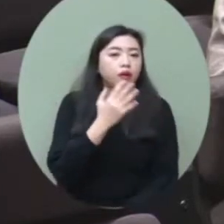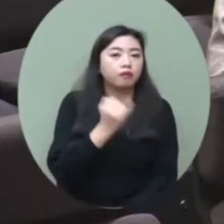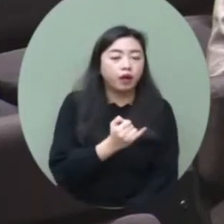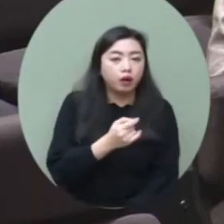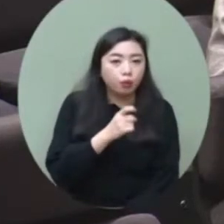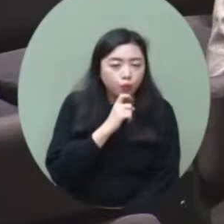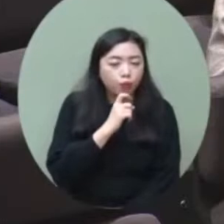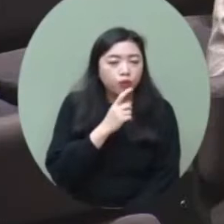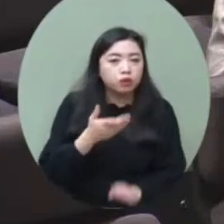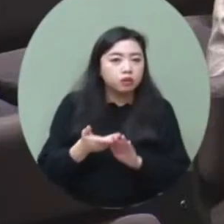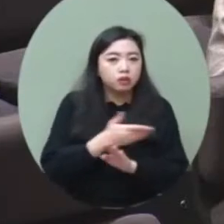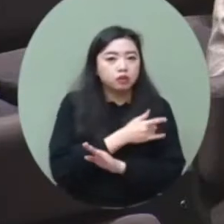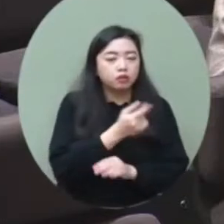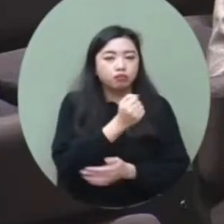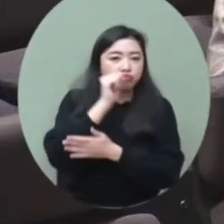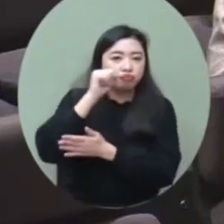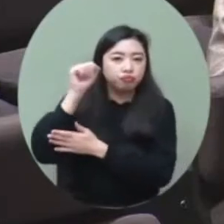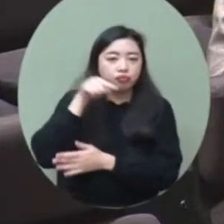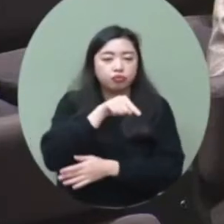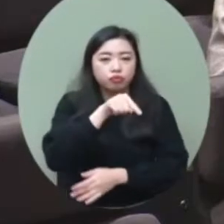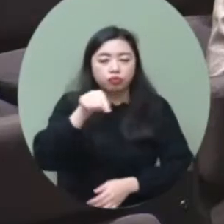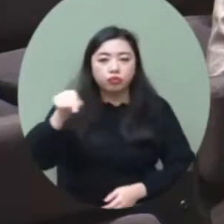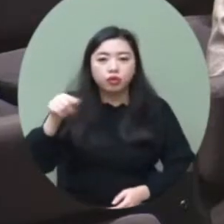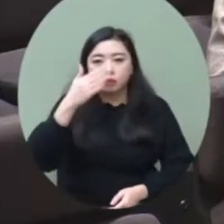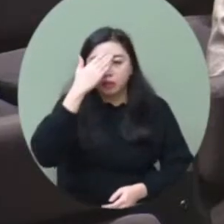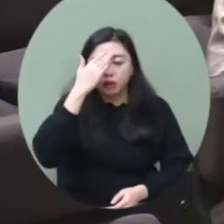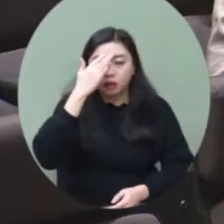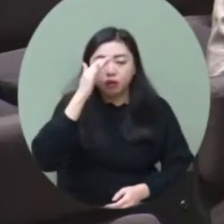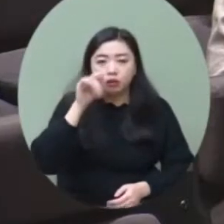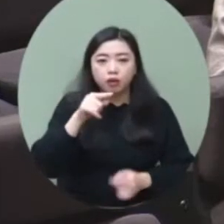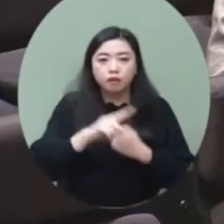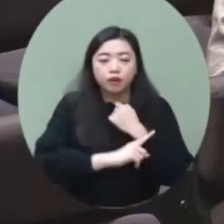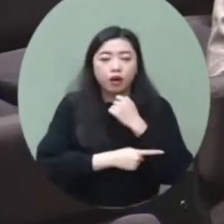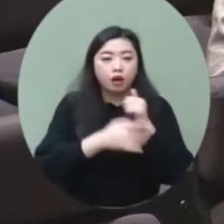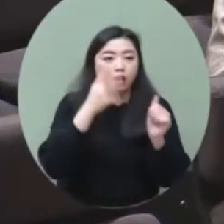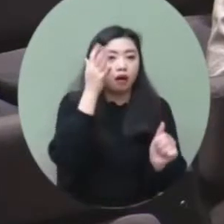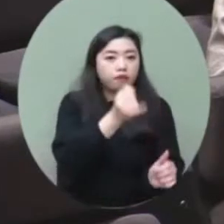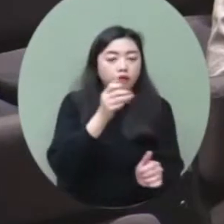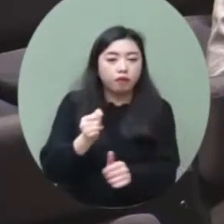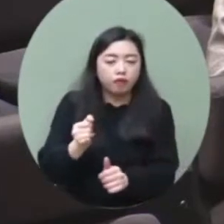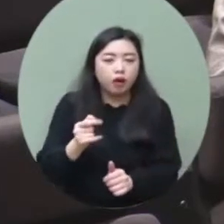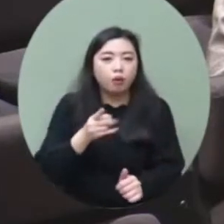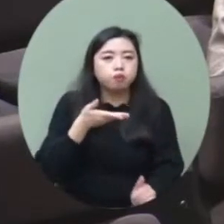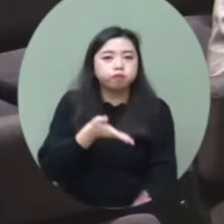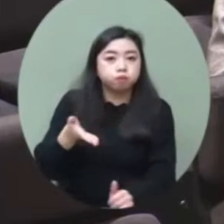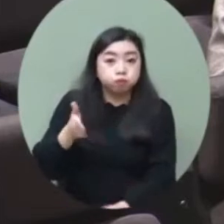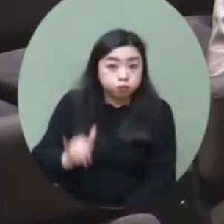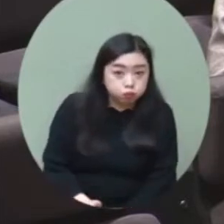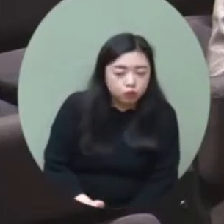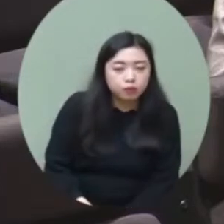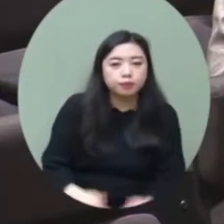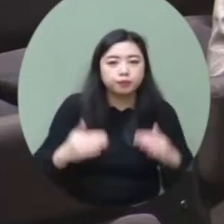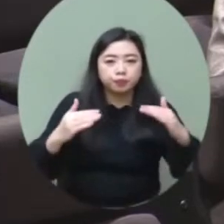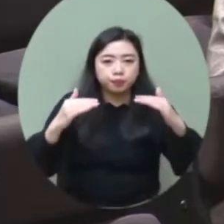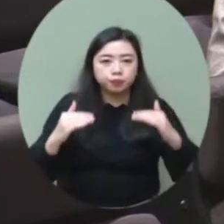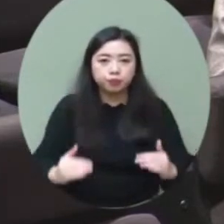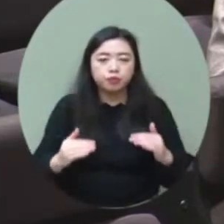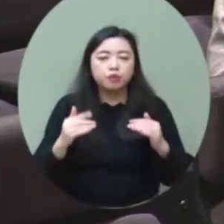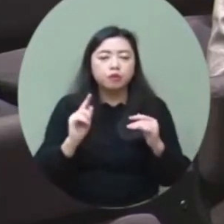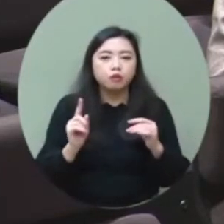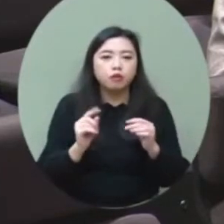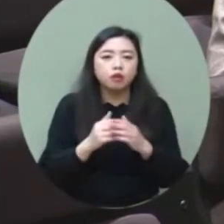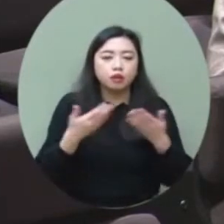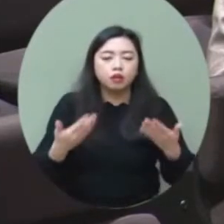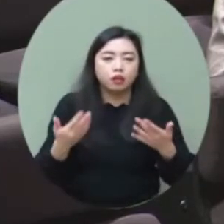there is a legal responsibility. So would patients who refuse to be hospitalized be